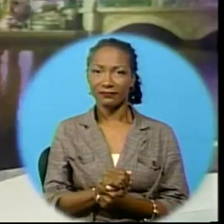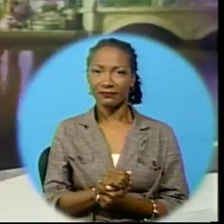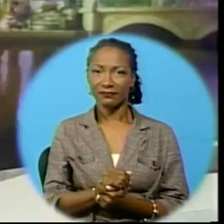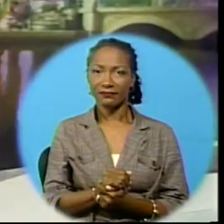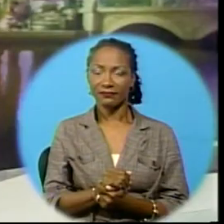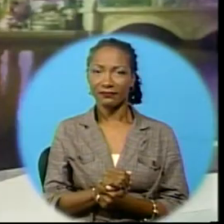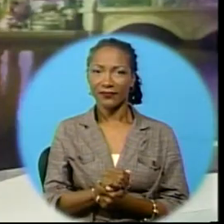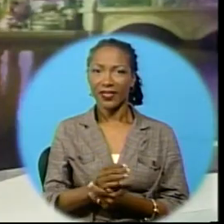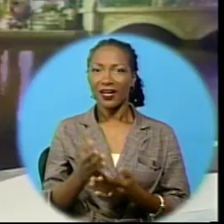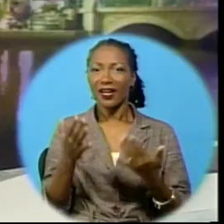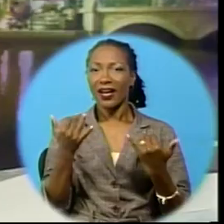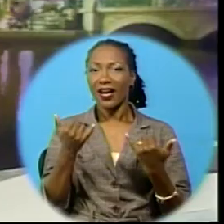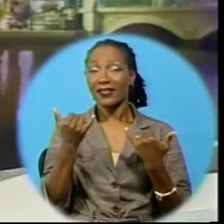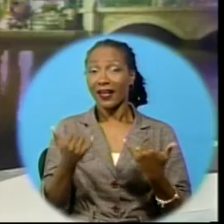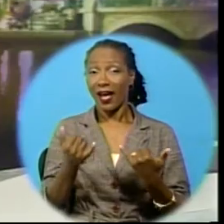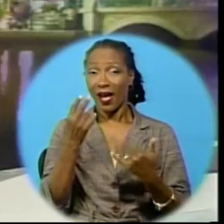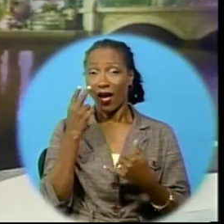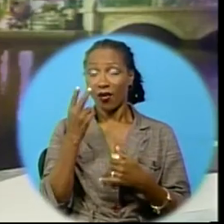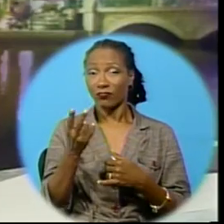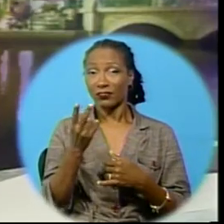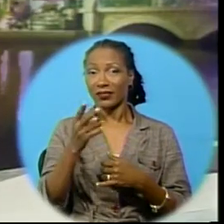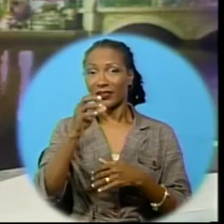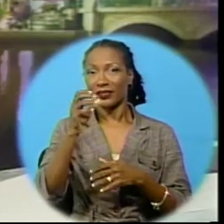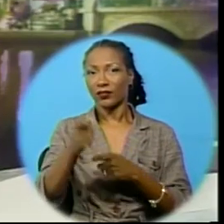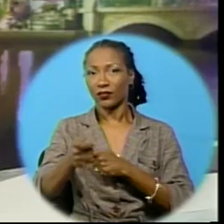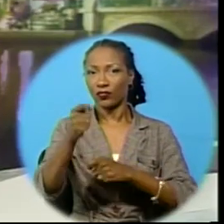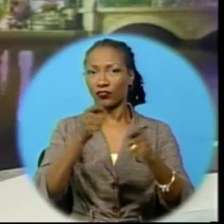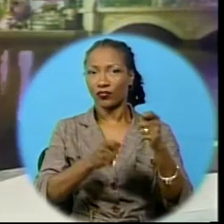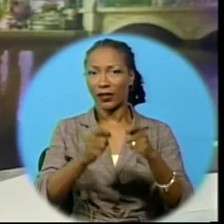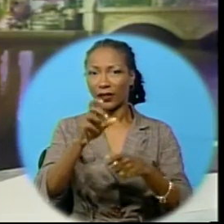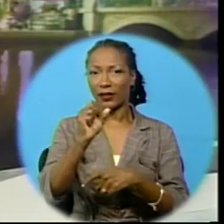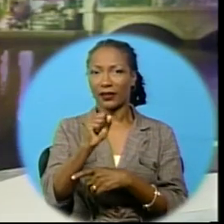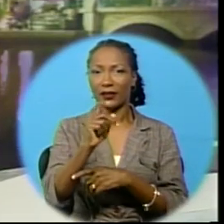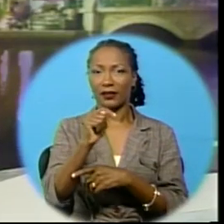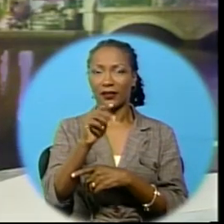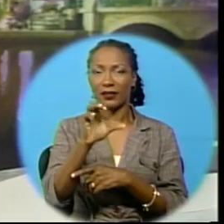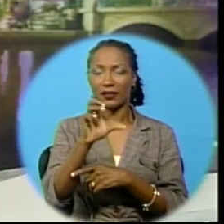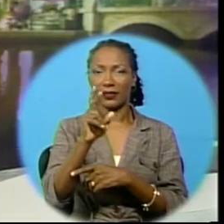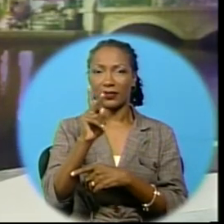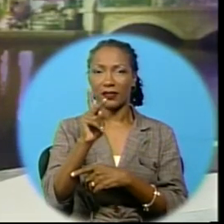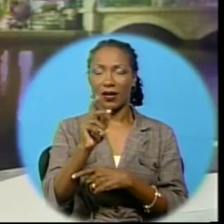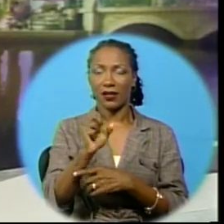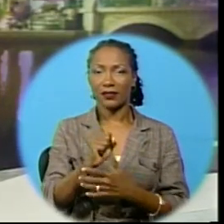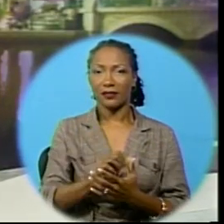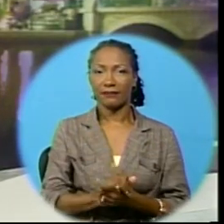And here now is how shares traded on selected exchanges across the region.